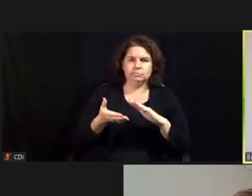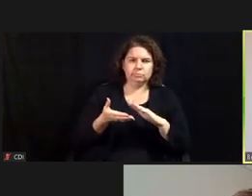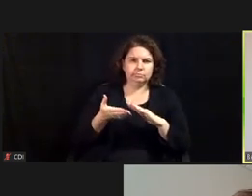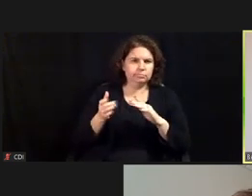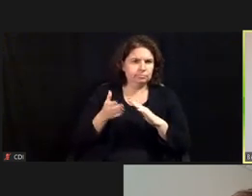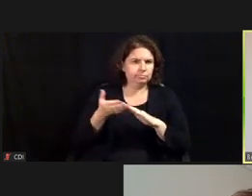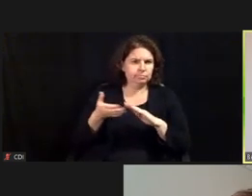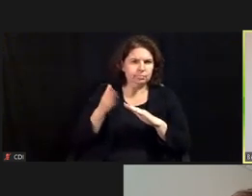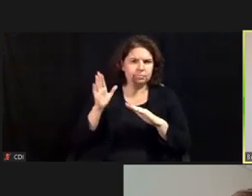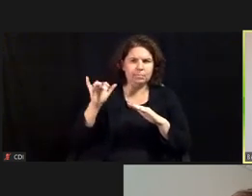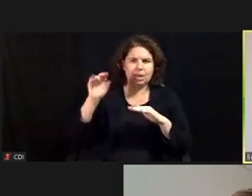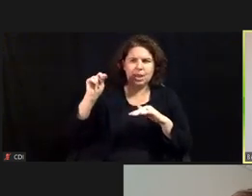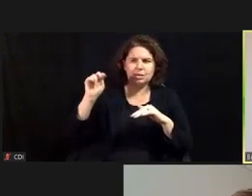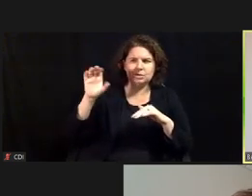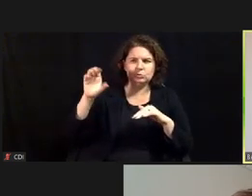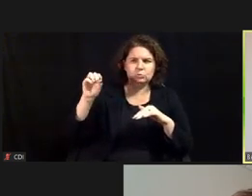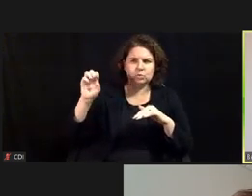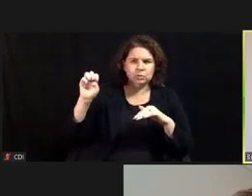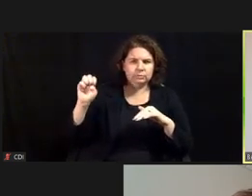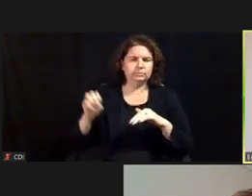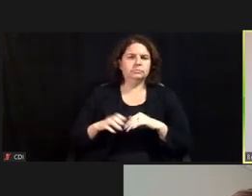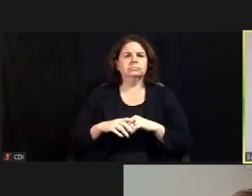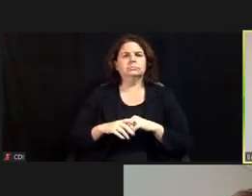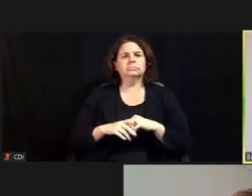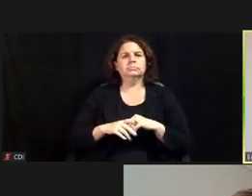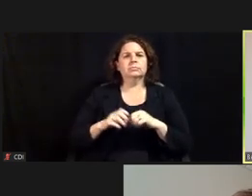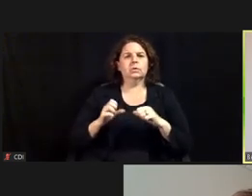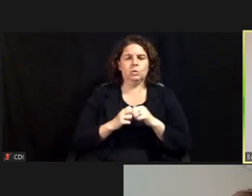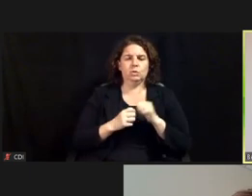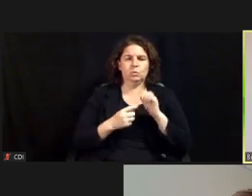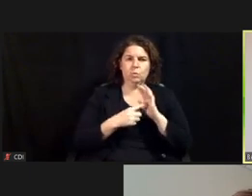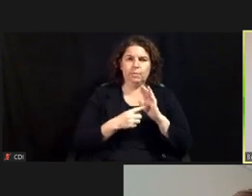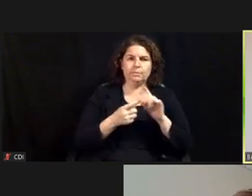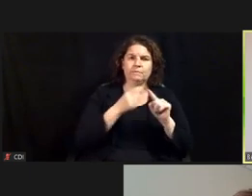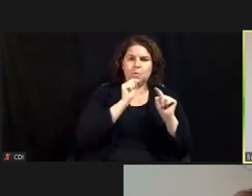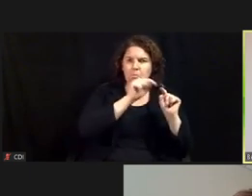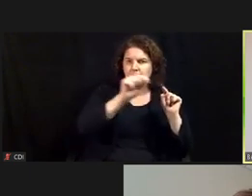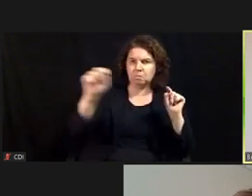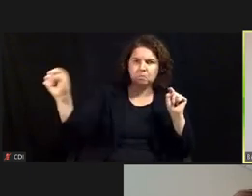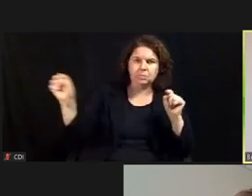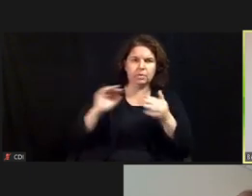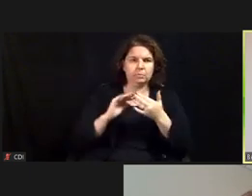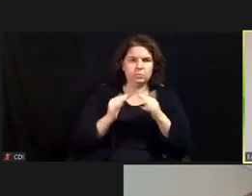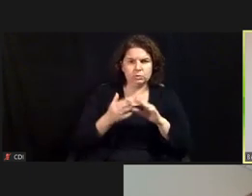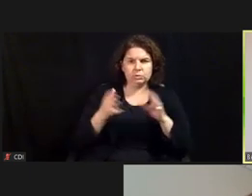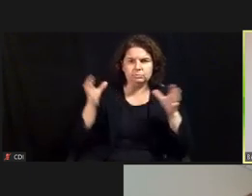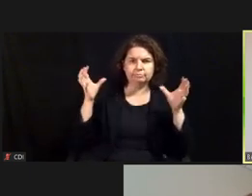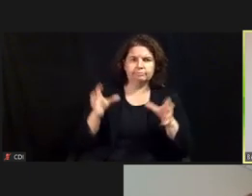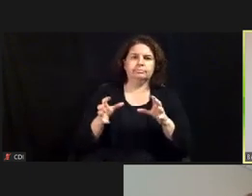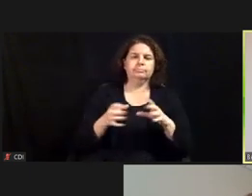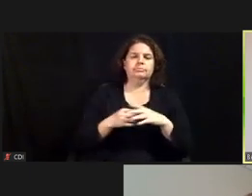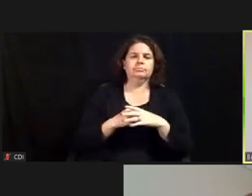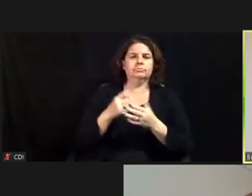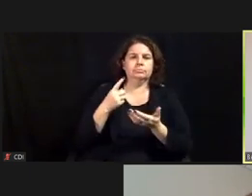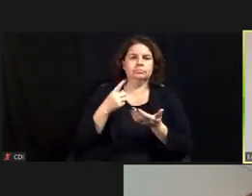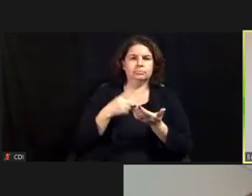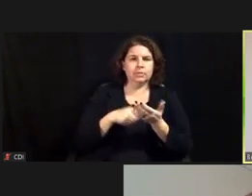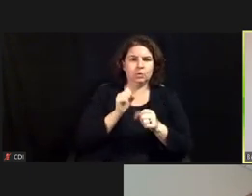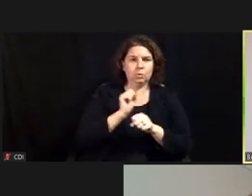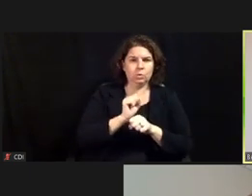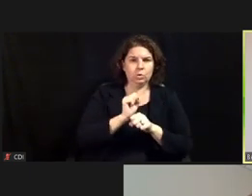representatives also from our community-based organizations. And we also we're working with Marin County Office of